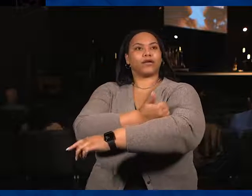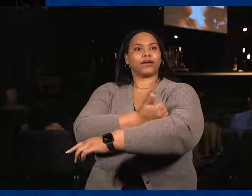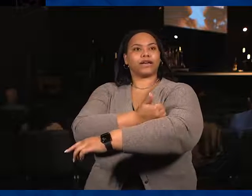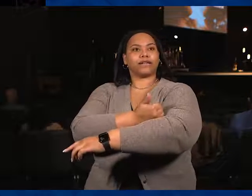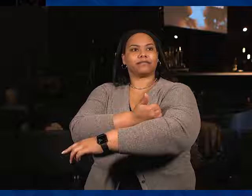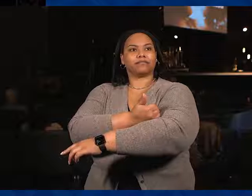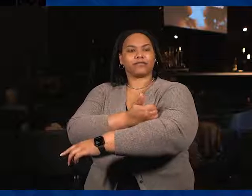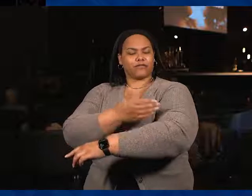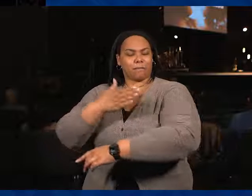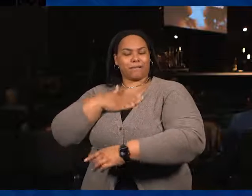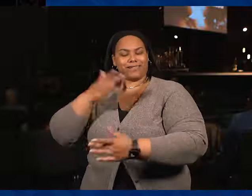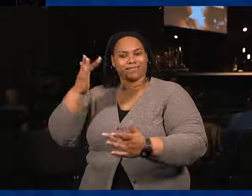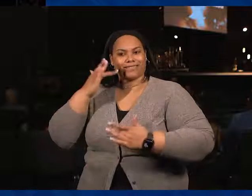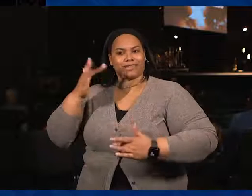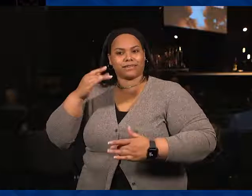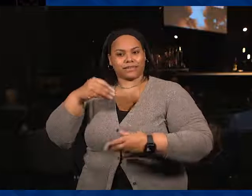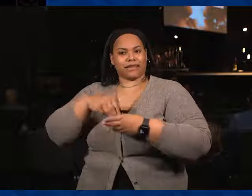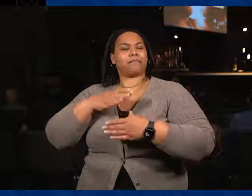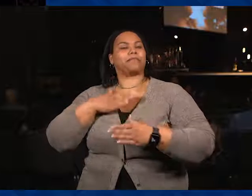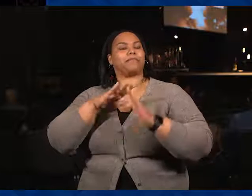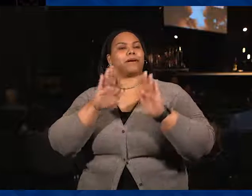my house.